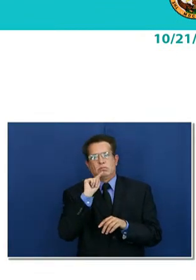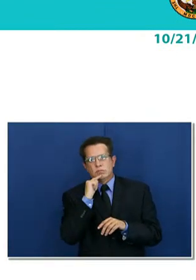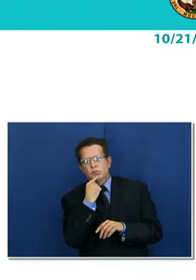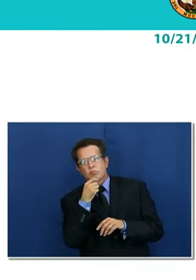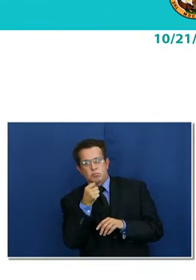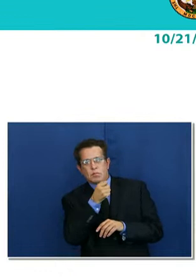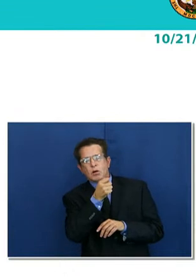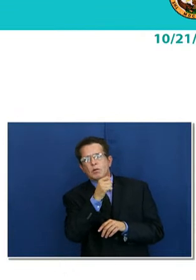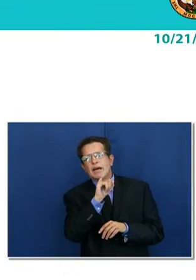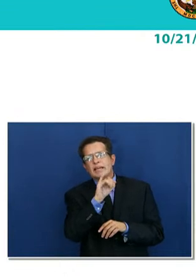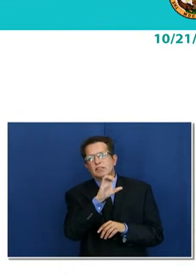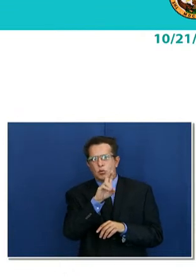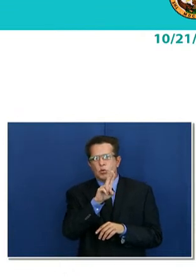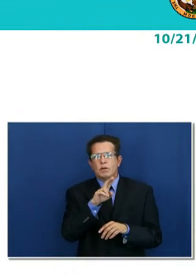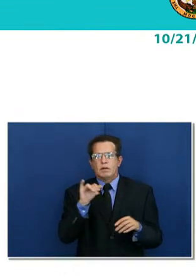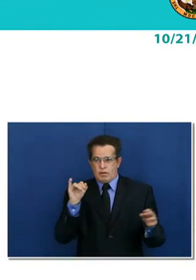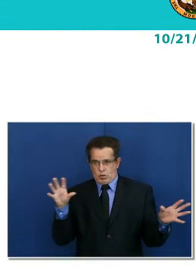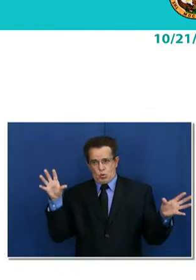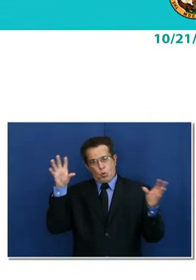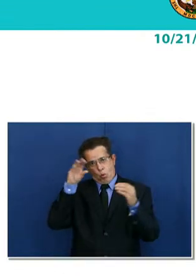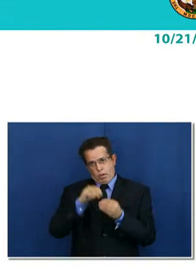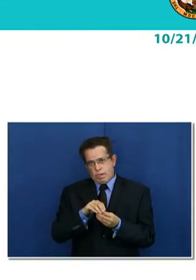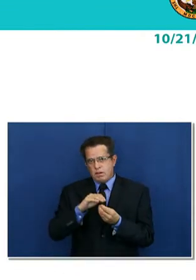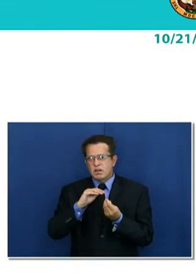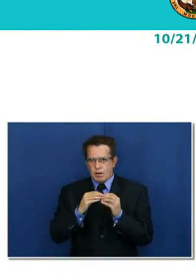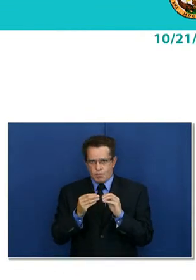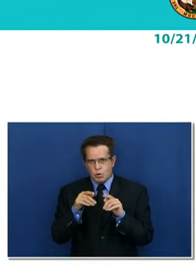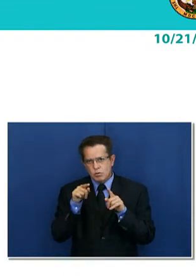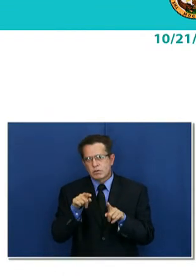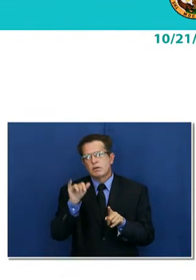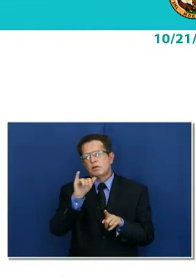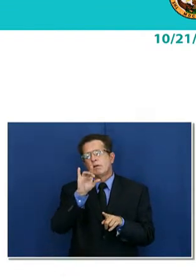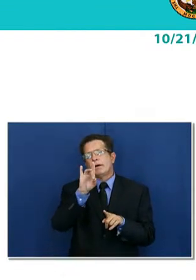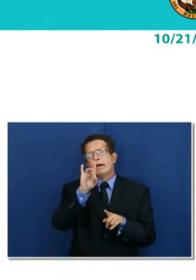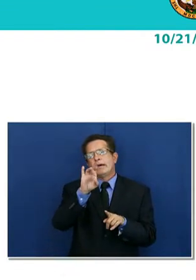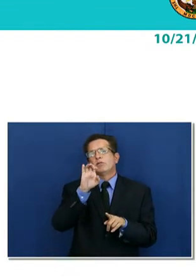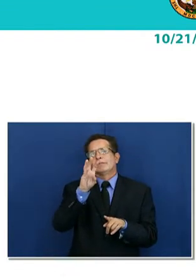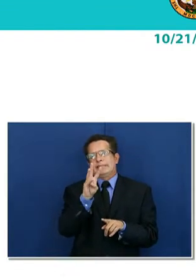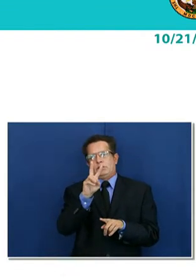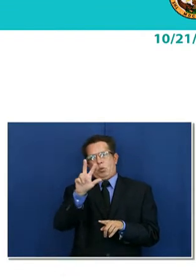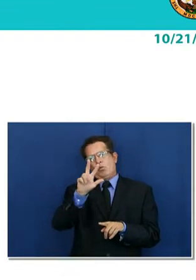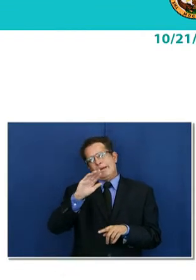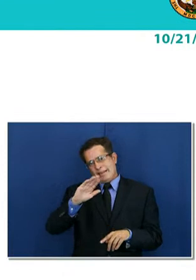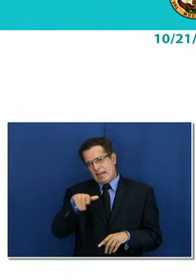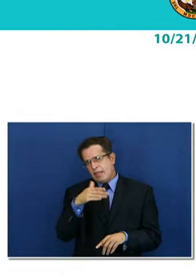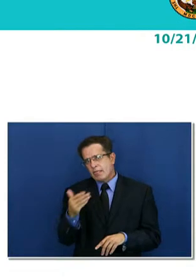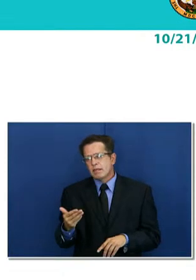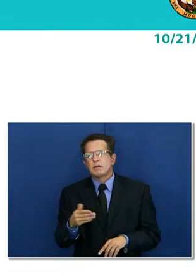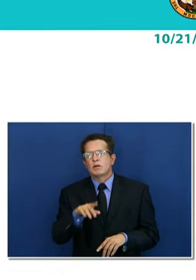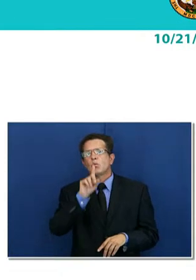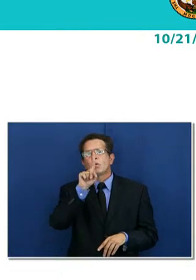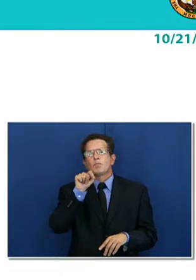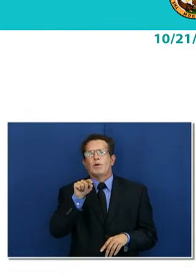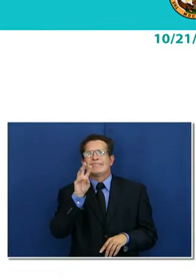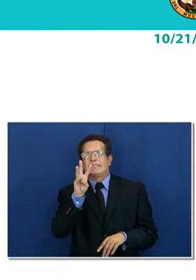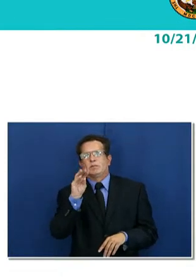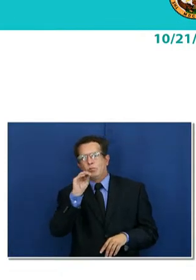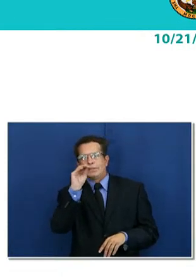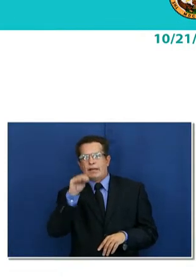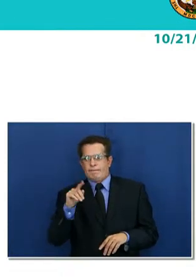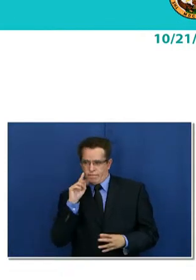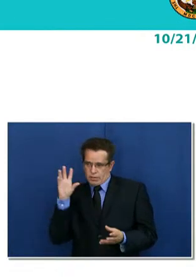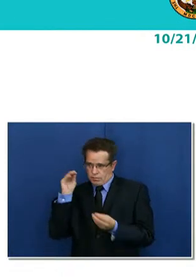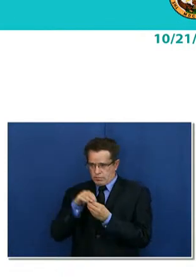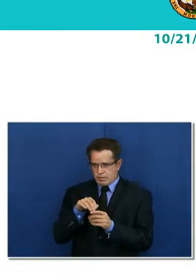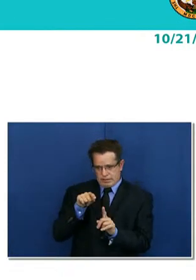the ICU. The total number of cases also includes 863 deaths, or 1.6% of the total